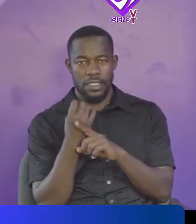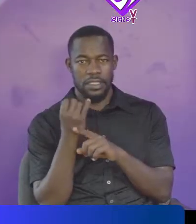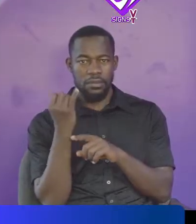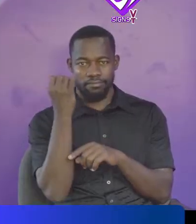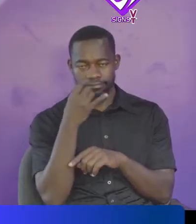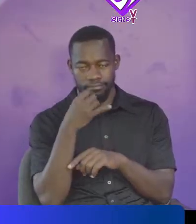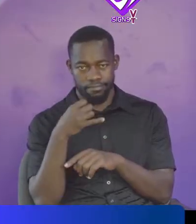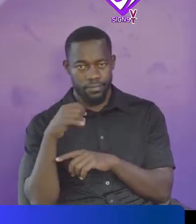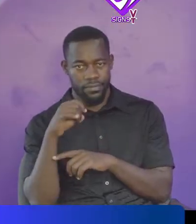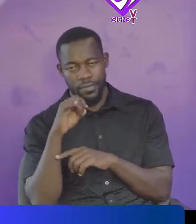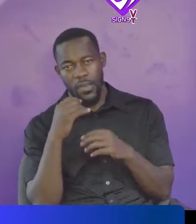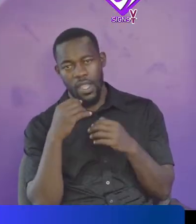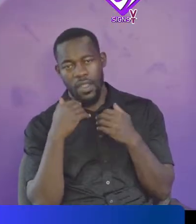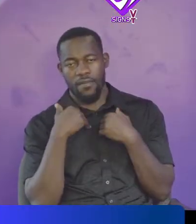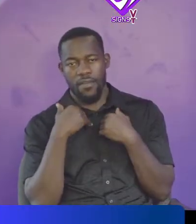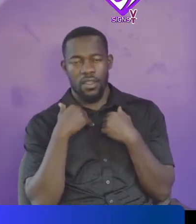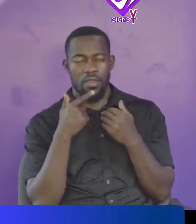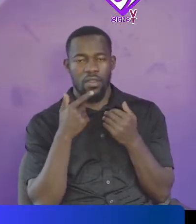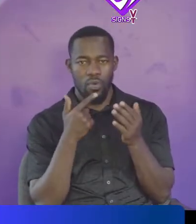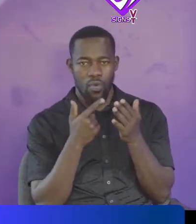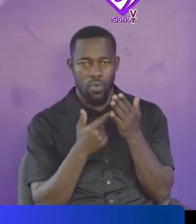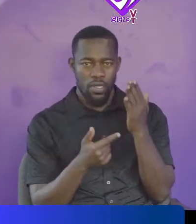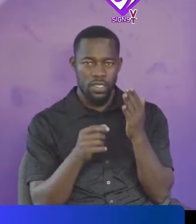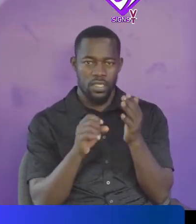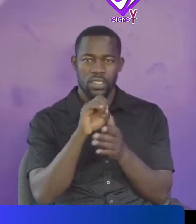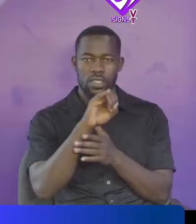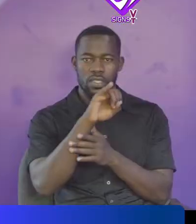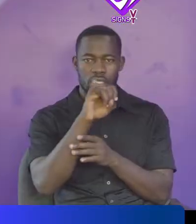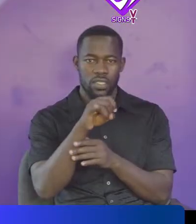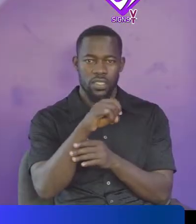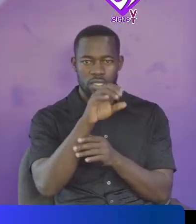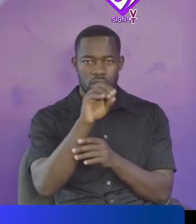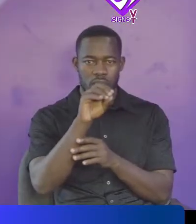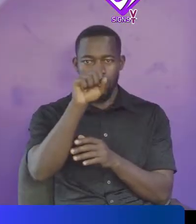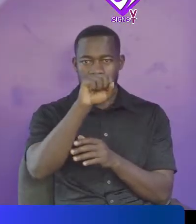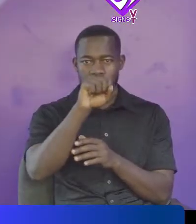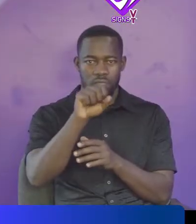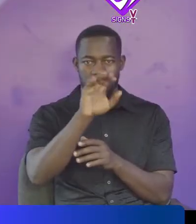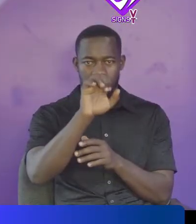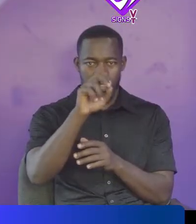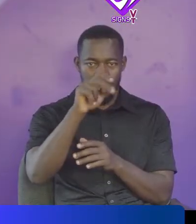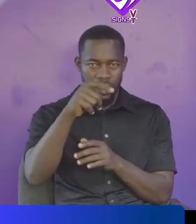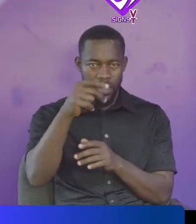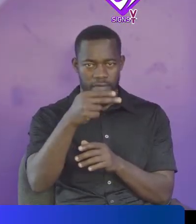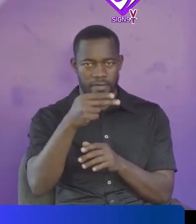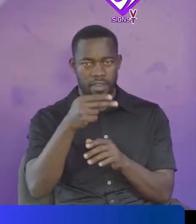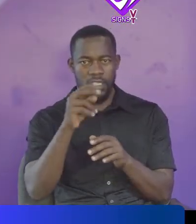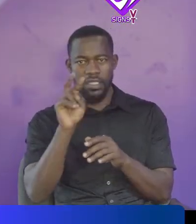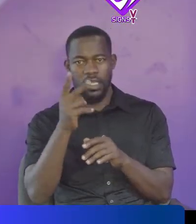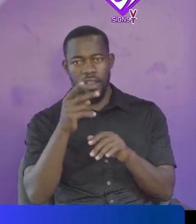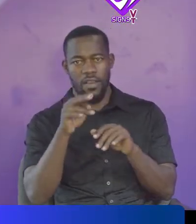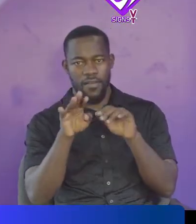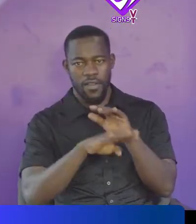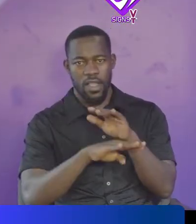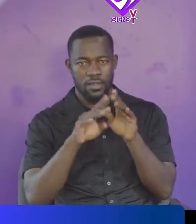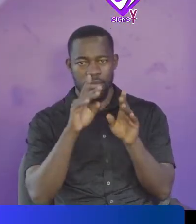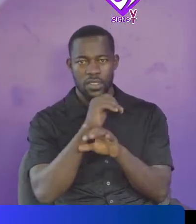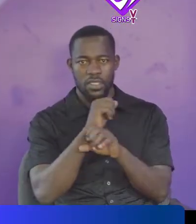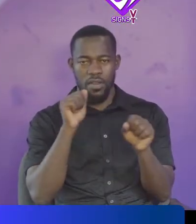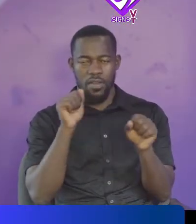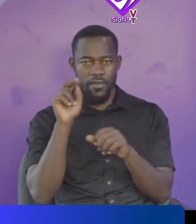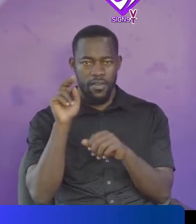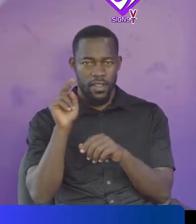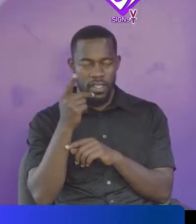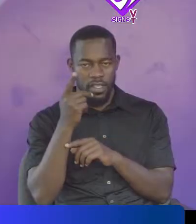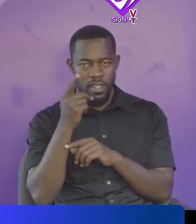consists basically Joseph Murumbi's collection. Joseph Murumbi was the second Vice President of the Republic. I know people don't